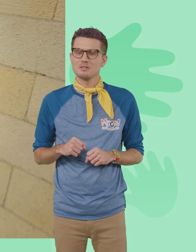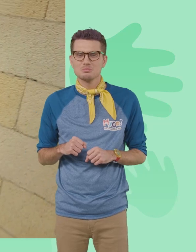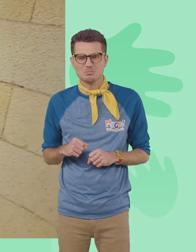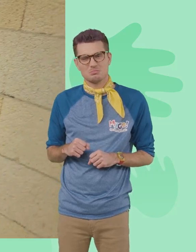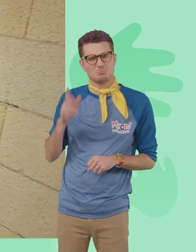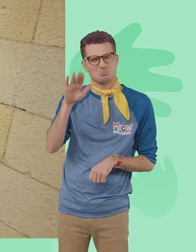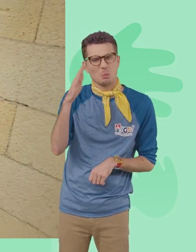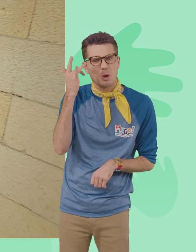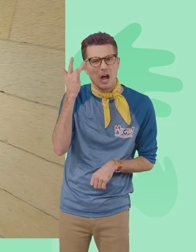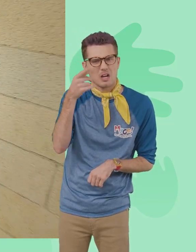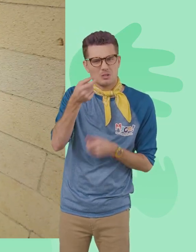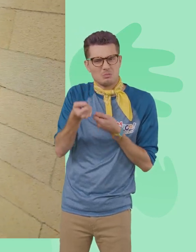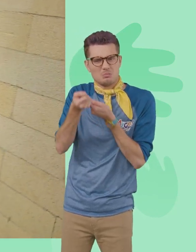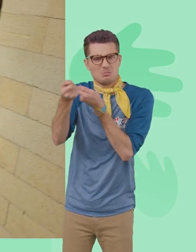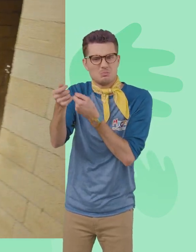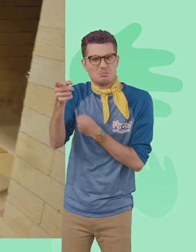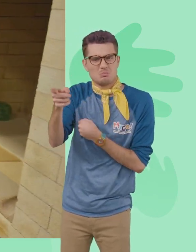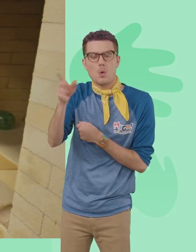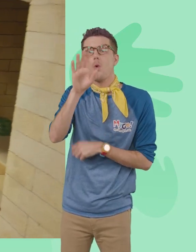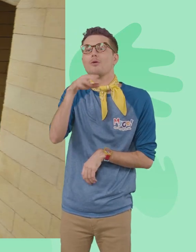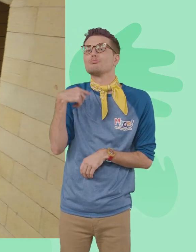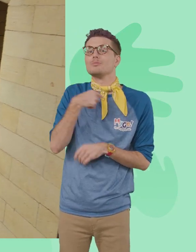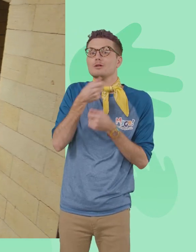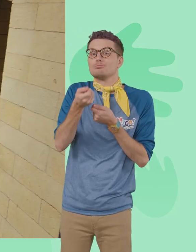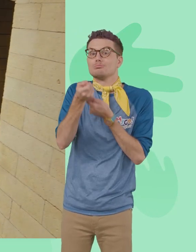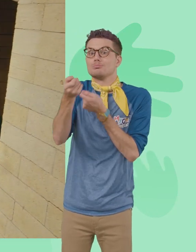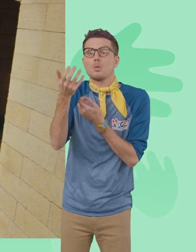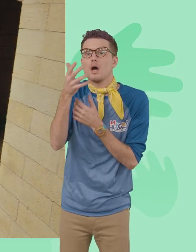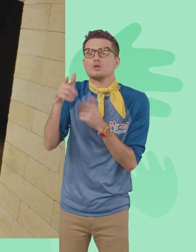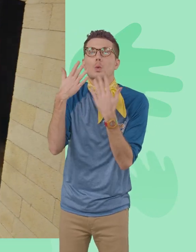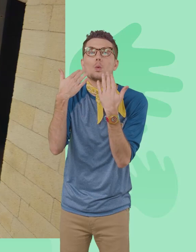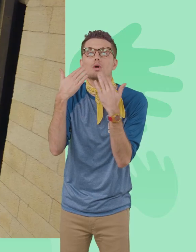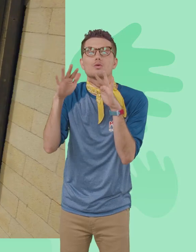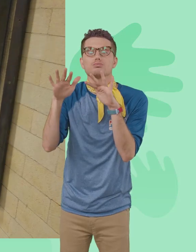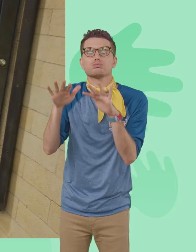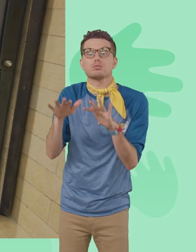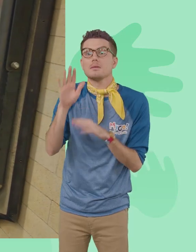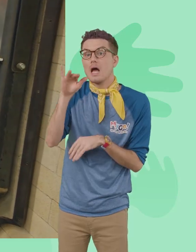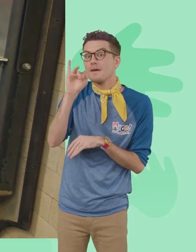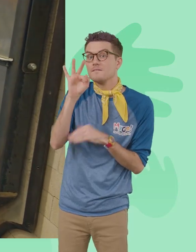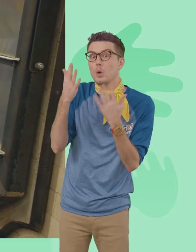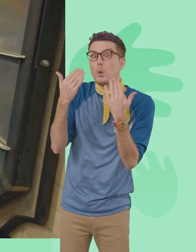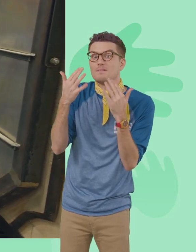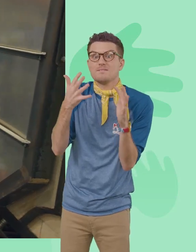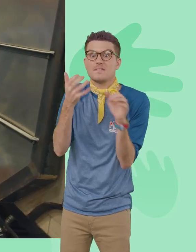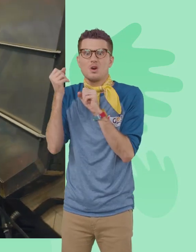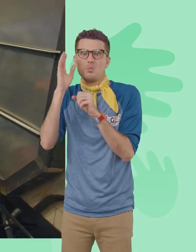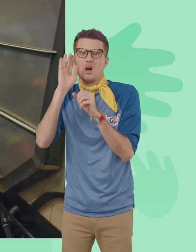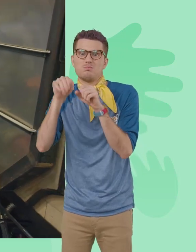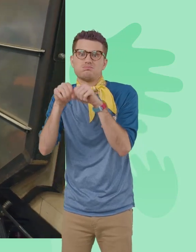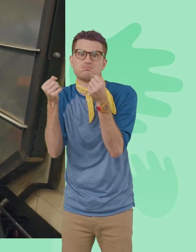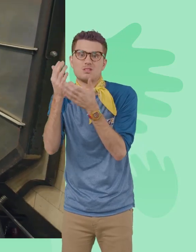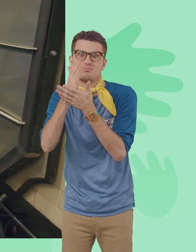Why are you two putting it in there? We put it in here so that it cools slowly. If it cools too fast, it will crack. So it stays in here